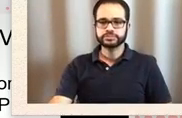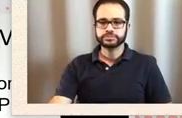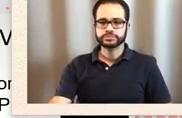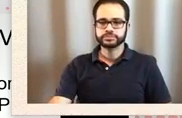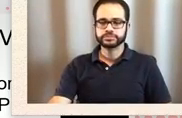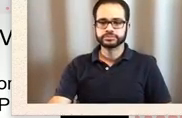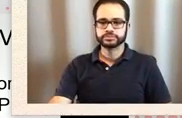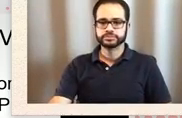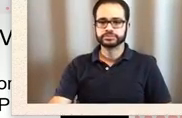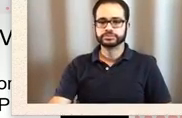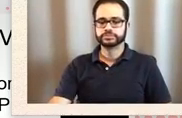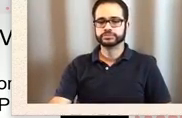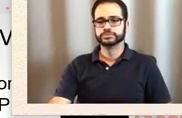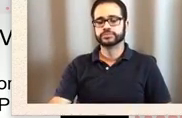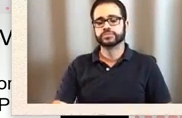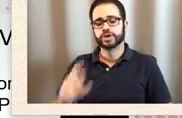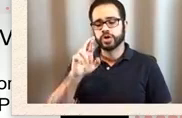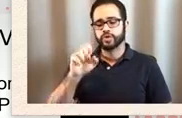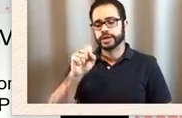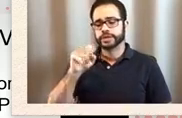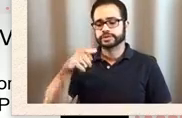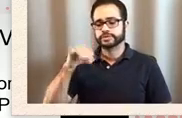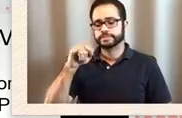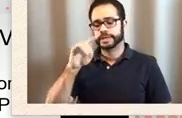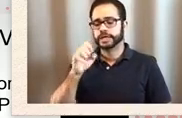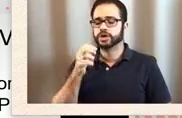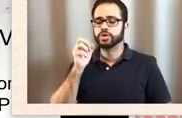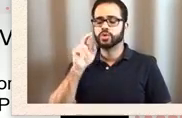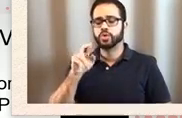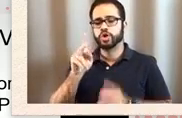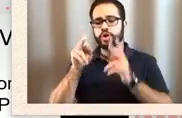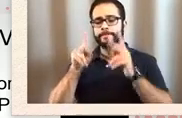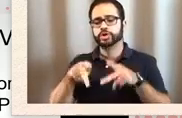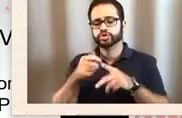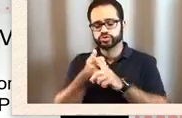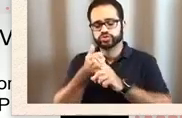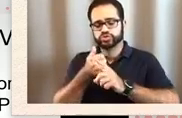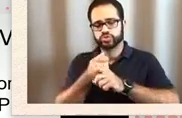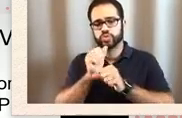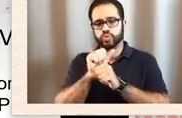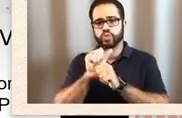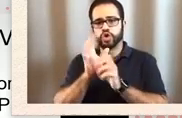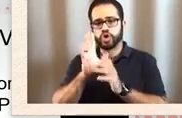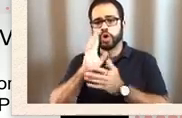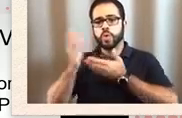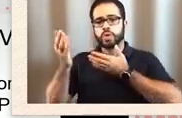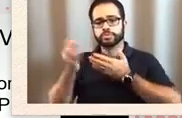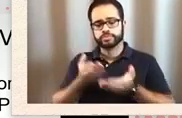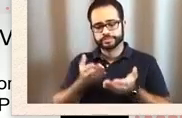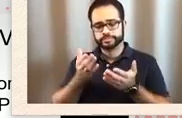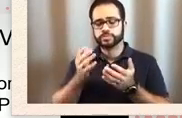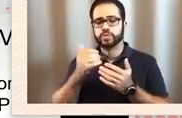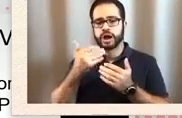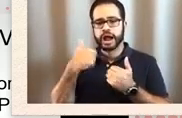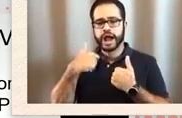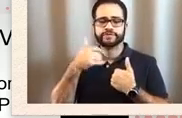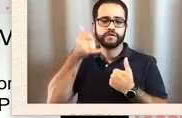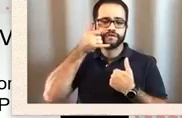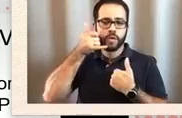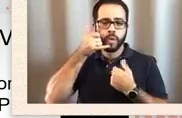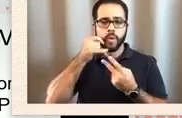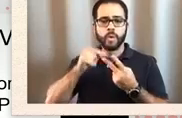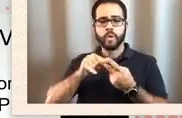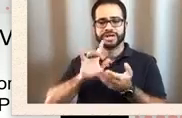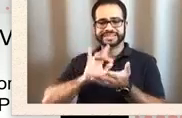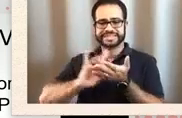The respite or personal supports worker that comes to your home will have either a smartphone, a tablet, or a laptop